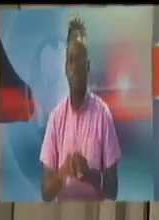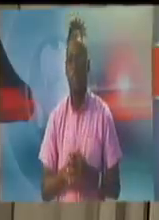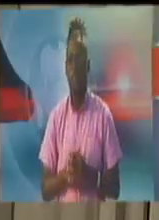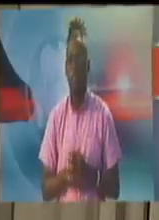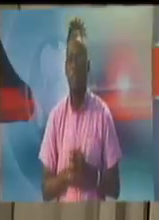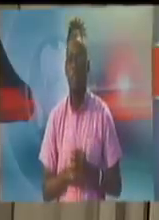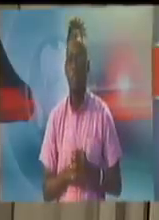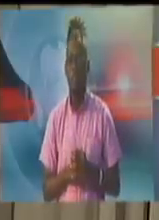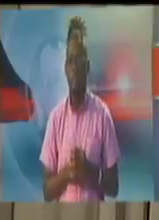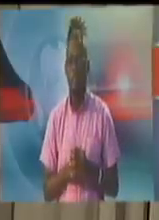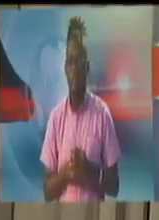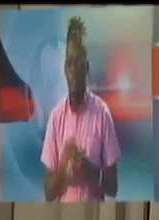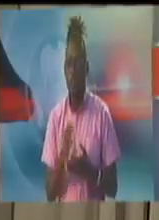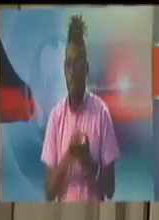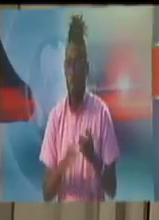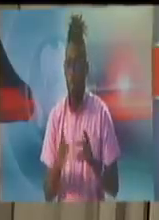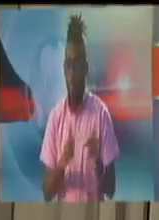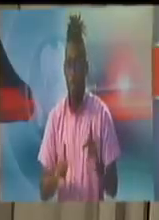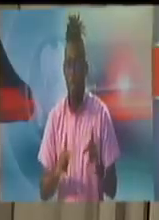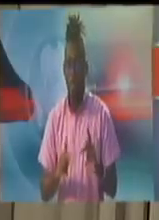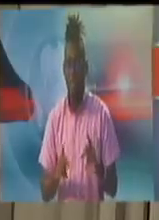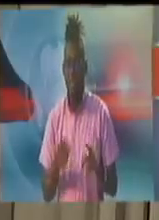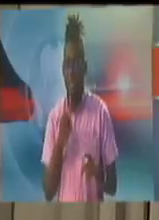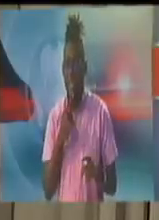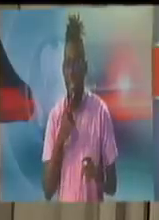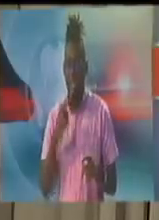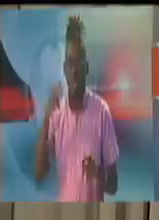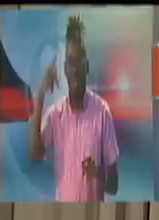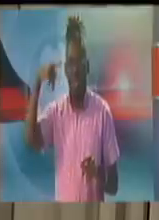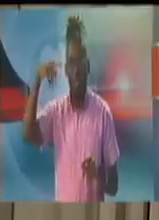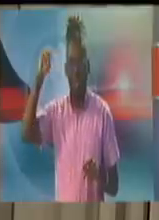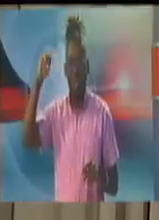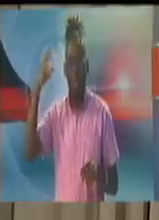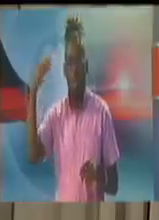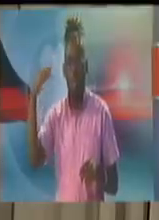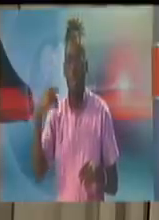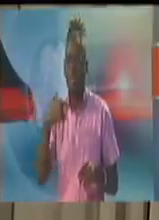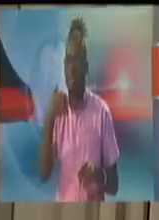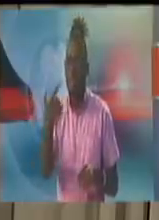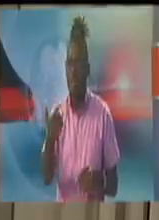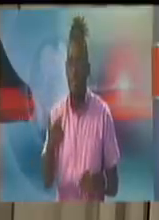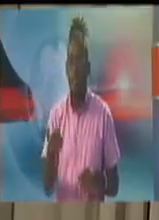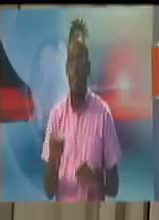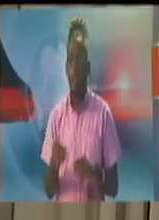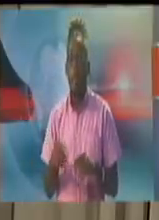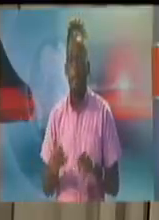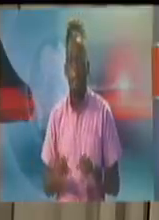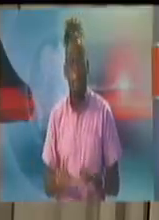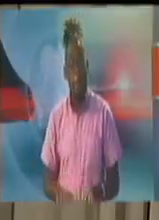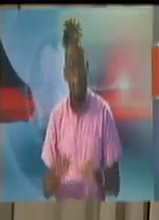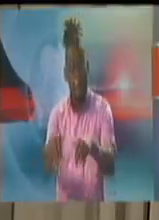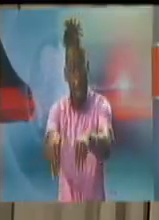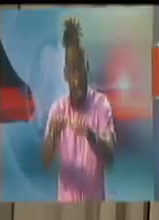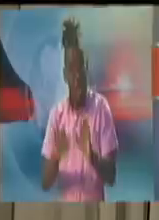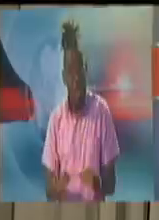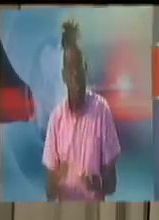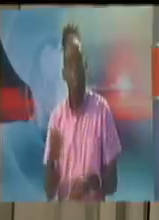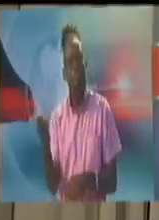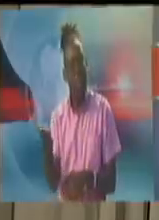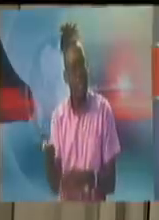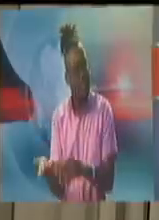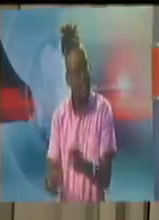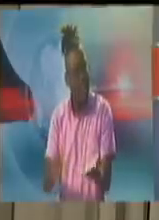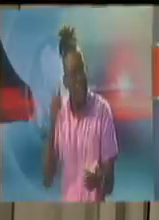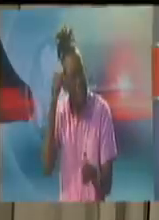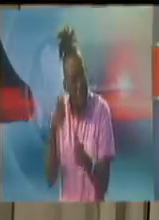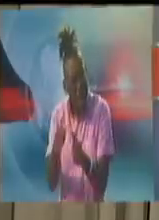this period buried his favorite brother, as he described him, he abided by the 5 persons at the funeral. That is the law,